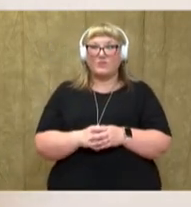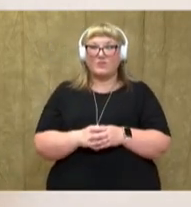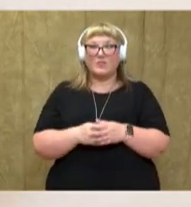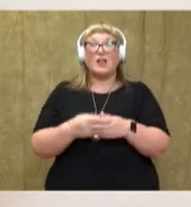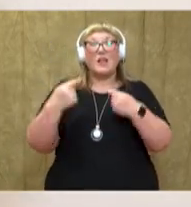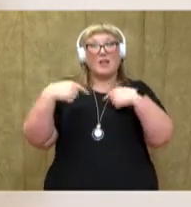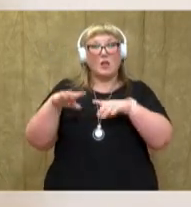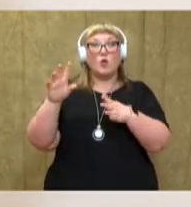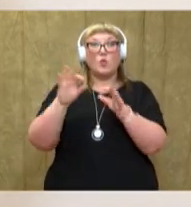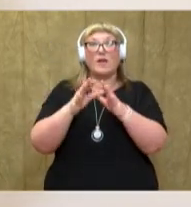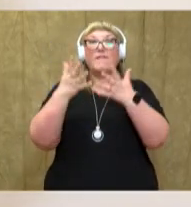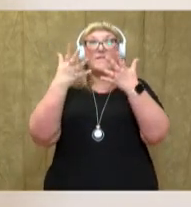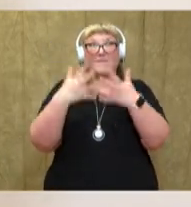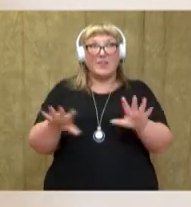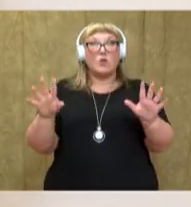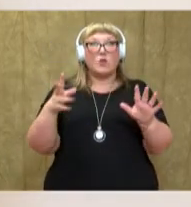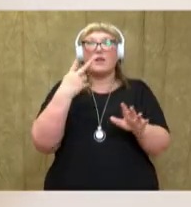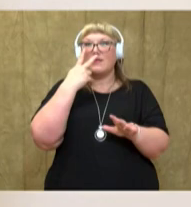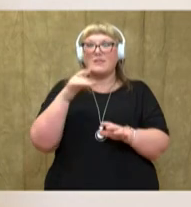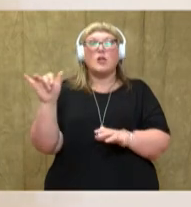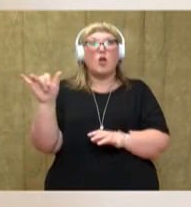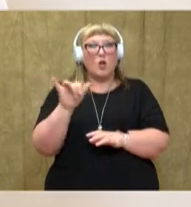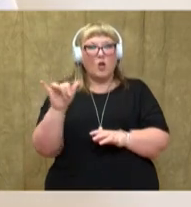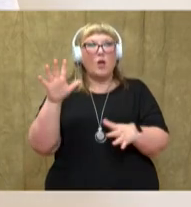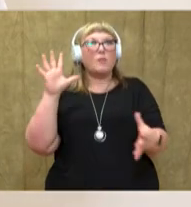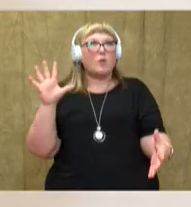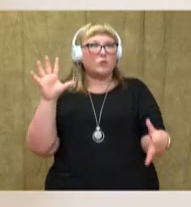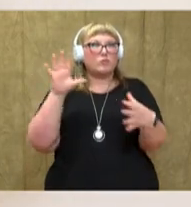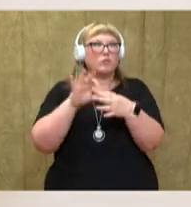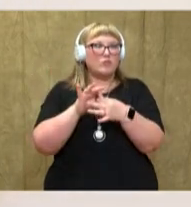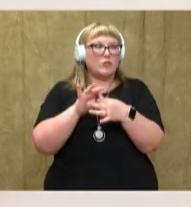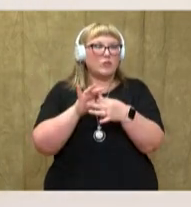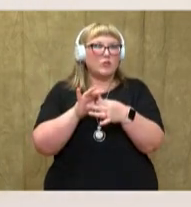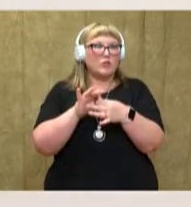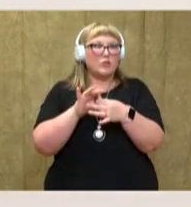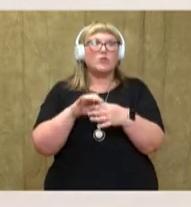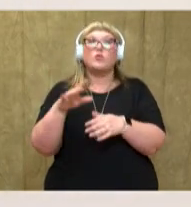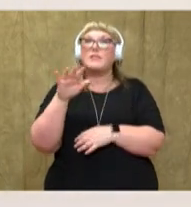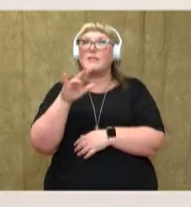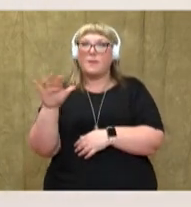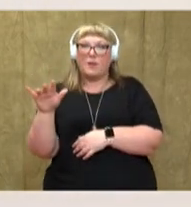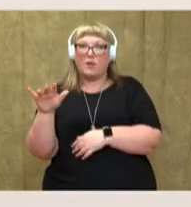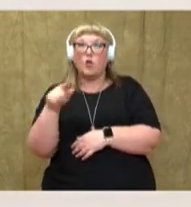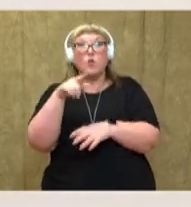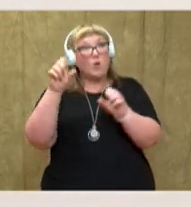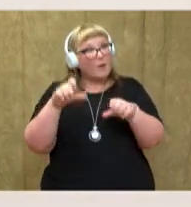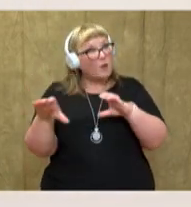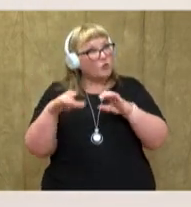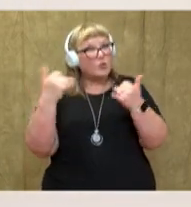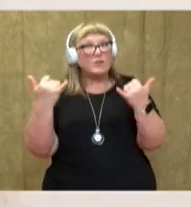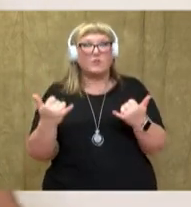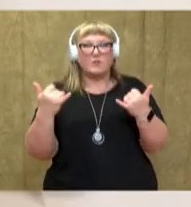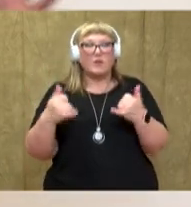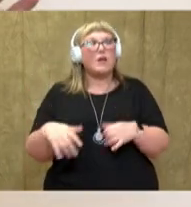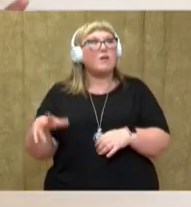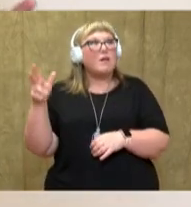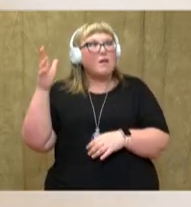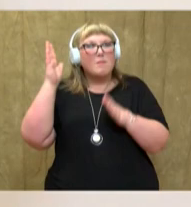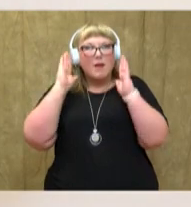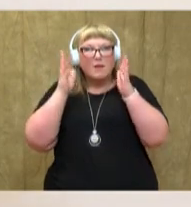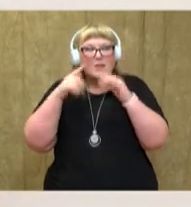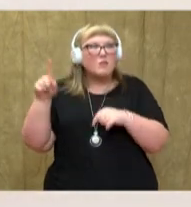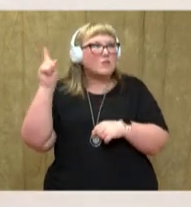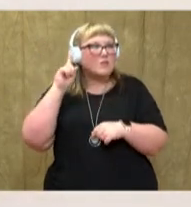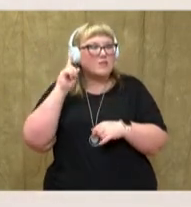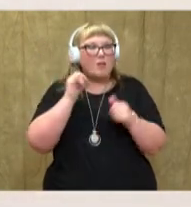we finish, you'll see that we also are able to connect those to our spelling. You were able to do that today, listening to those sounds and being able